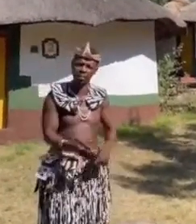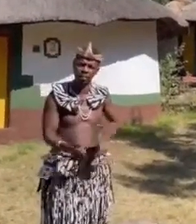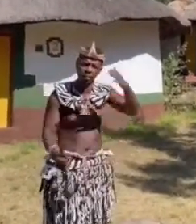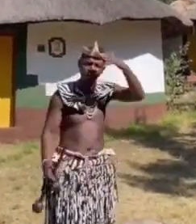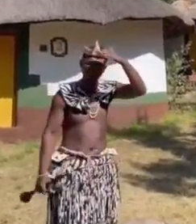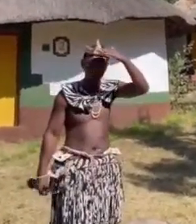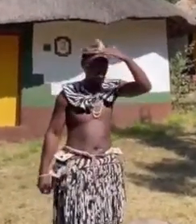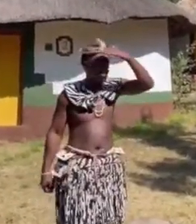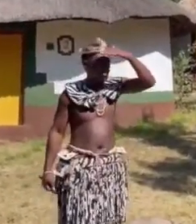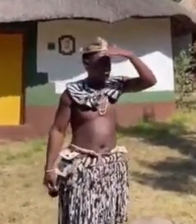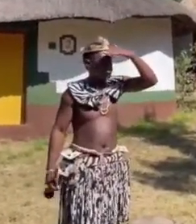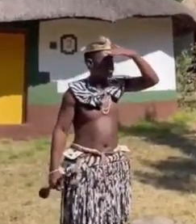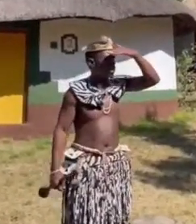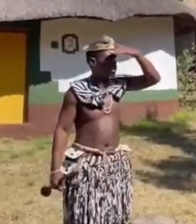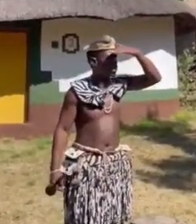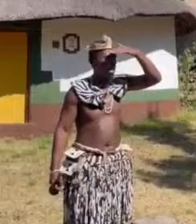ka?